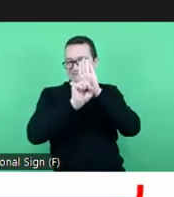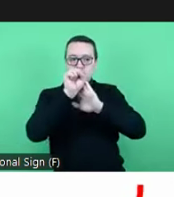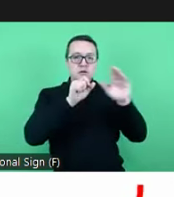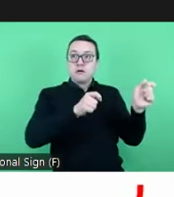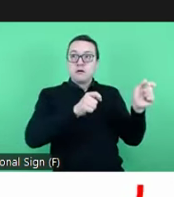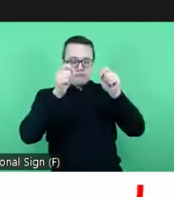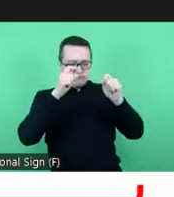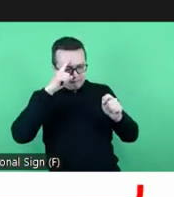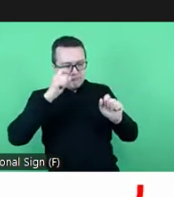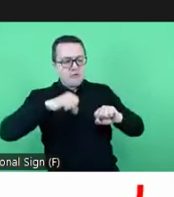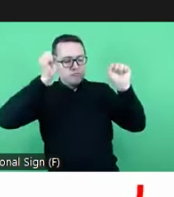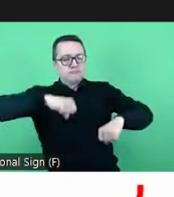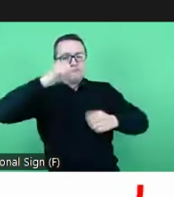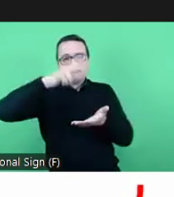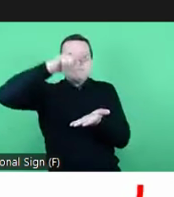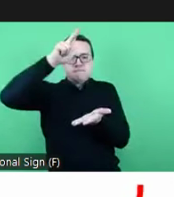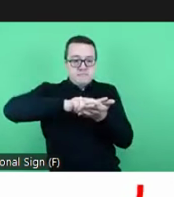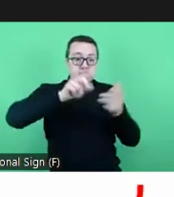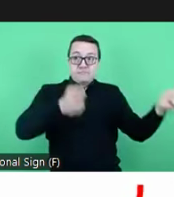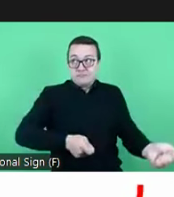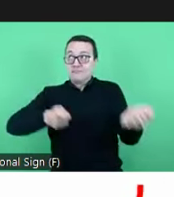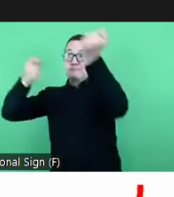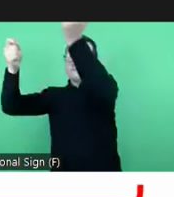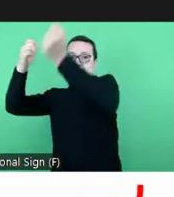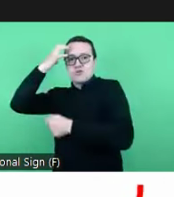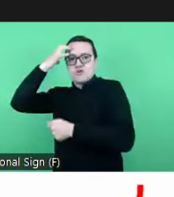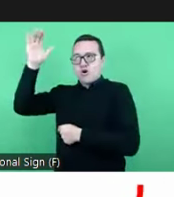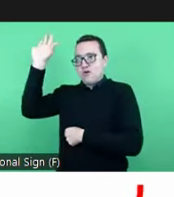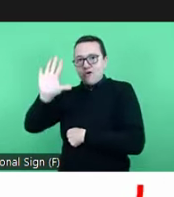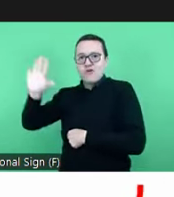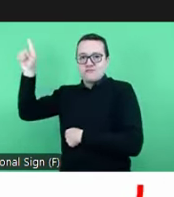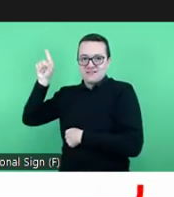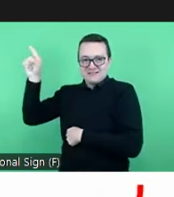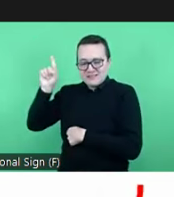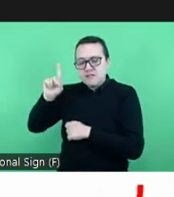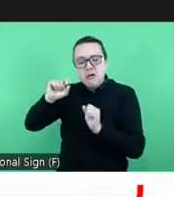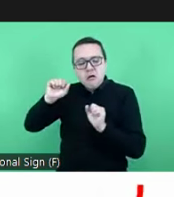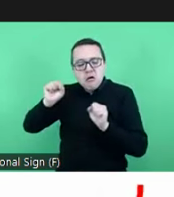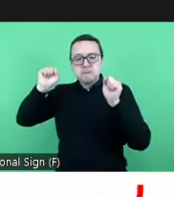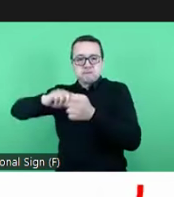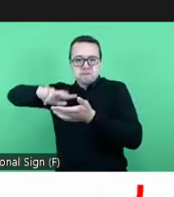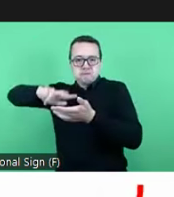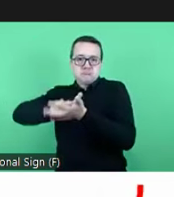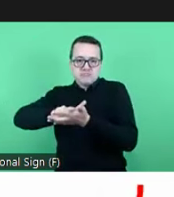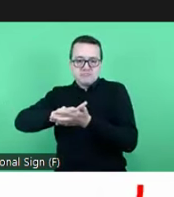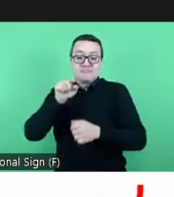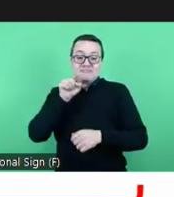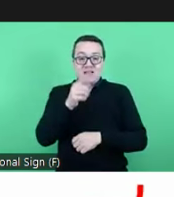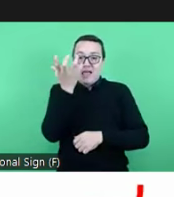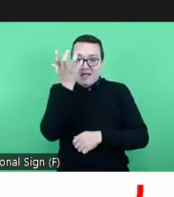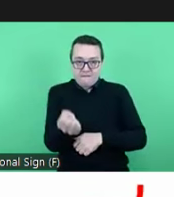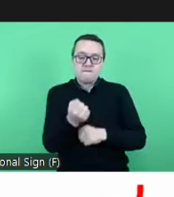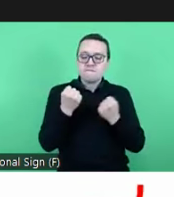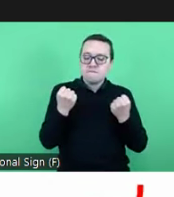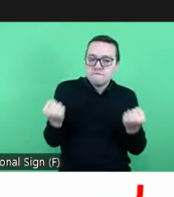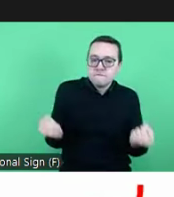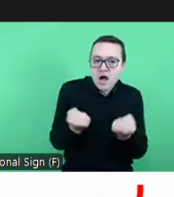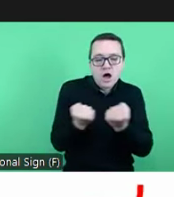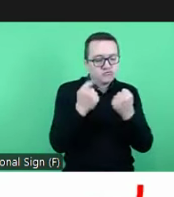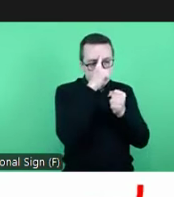the programação de state ações level all realizadas the e way to acompanhadas the todos os federal anos por cada level, dos in atores which e it das esferas